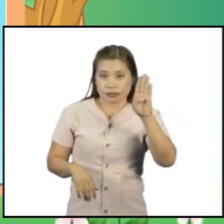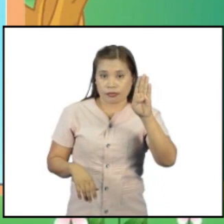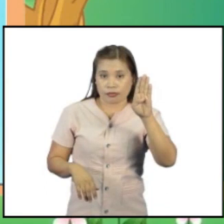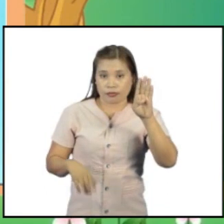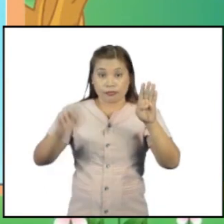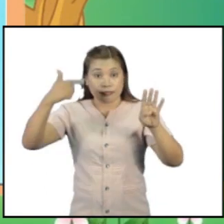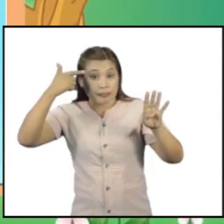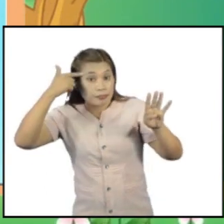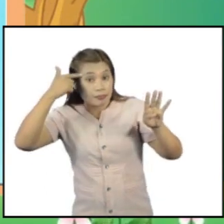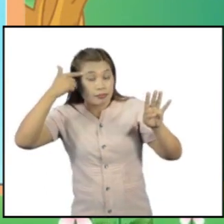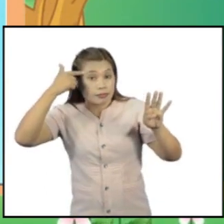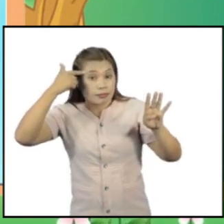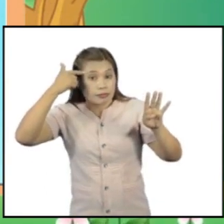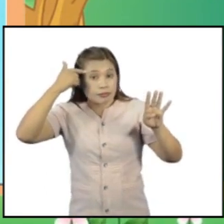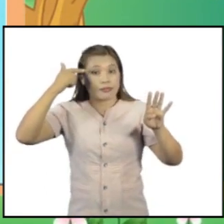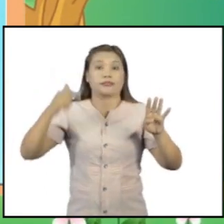B. Gino.